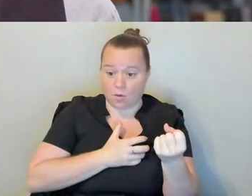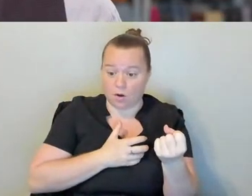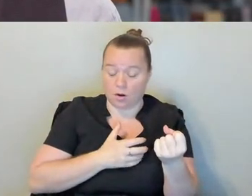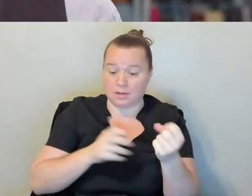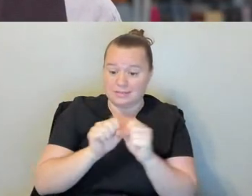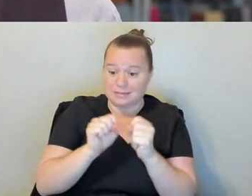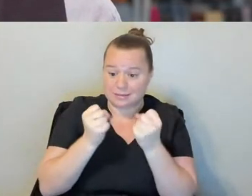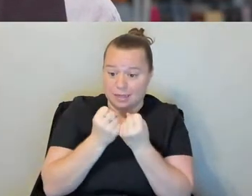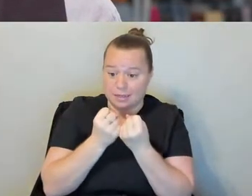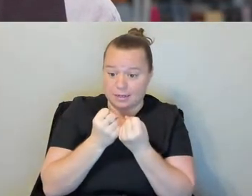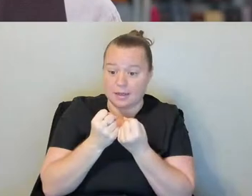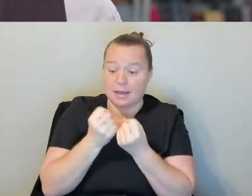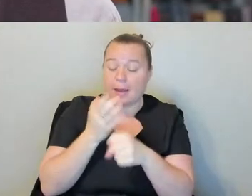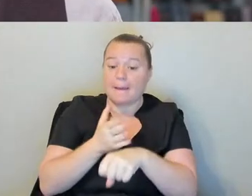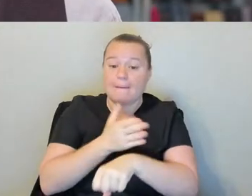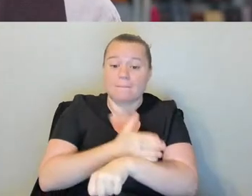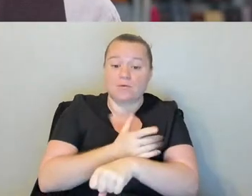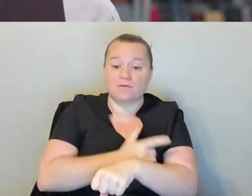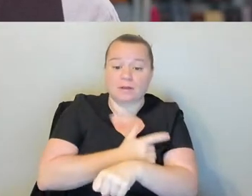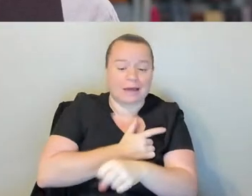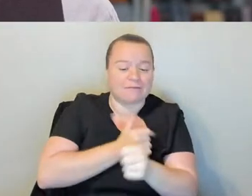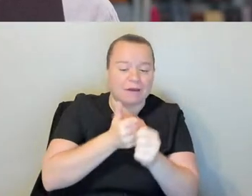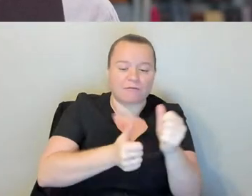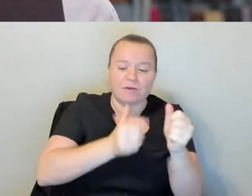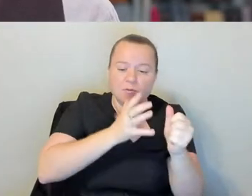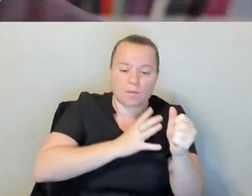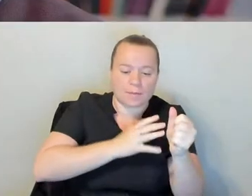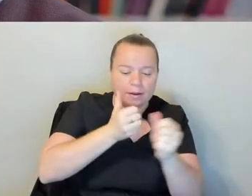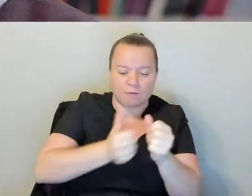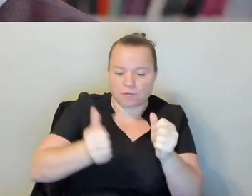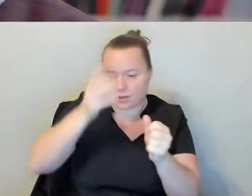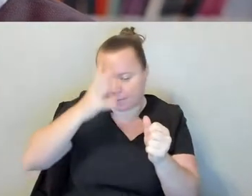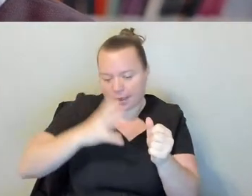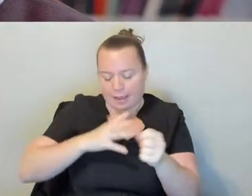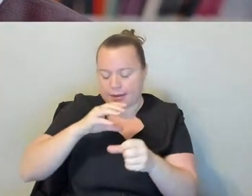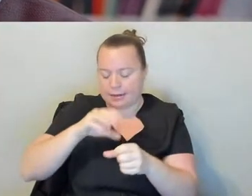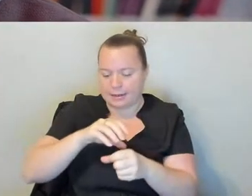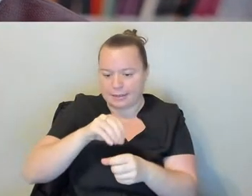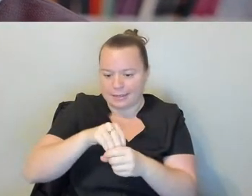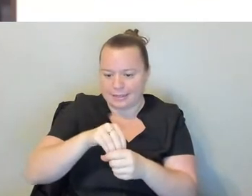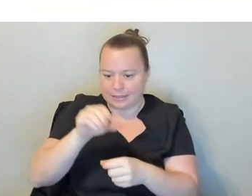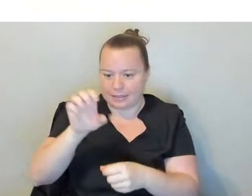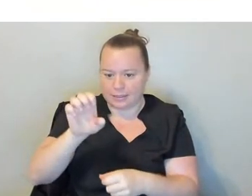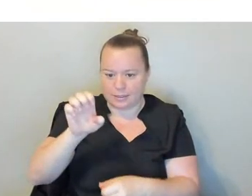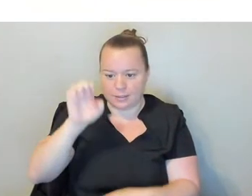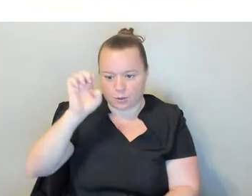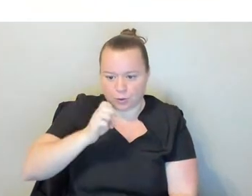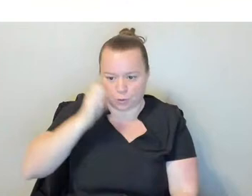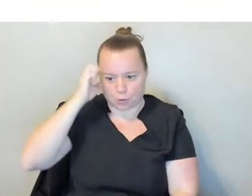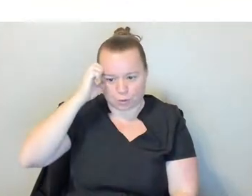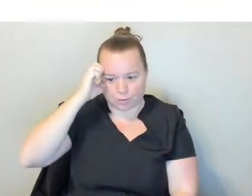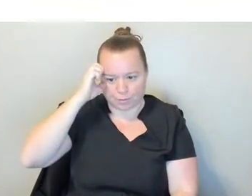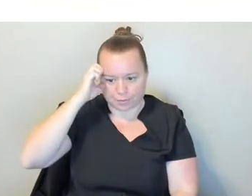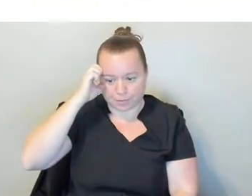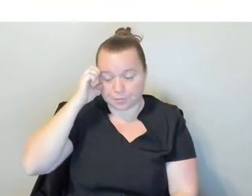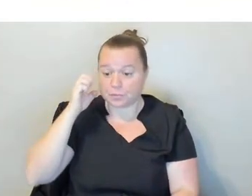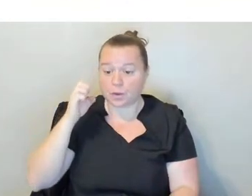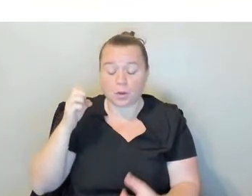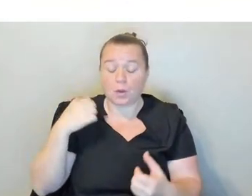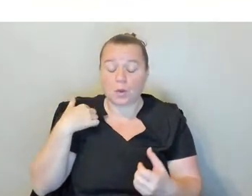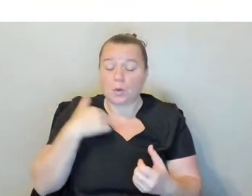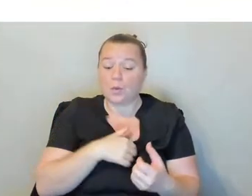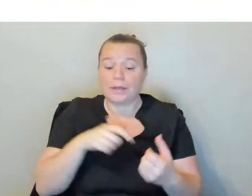of every woman and man in the European Union. Here is what we need. Recovery strategies that